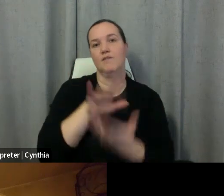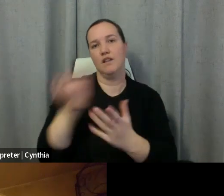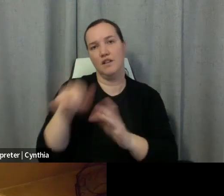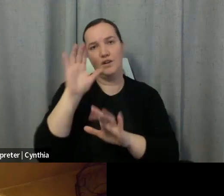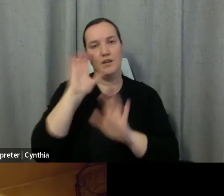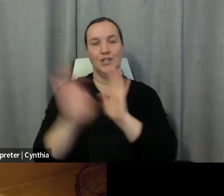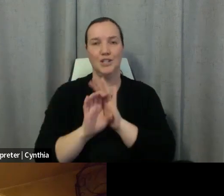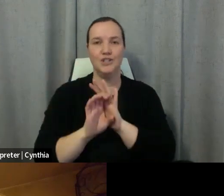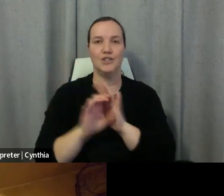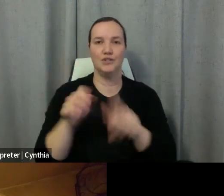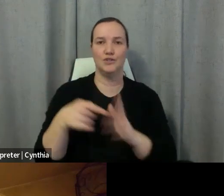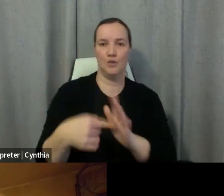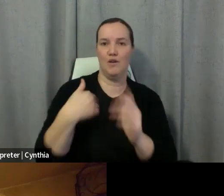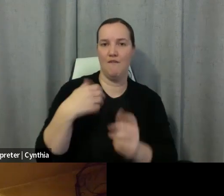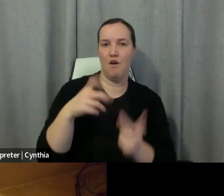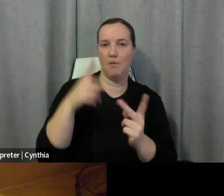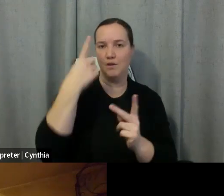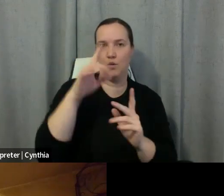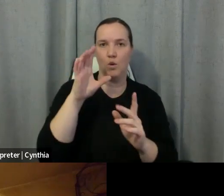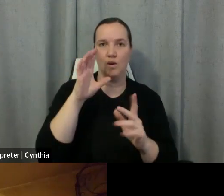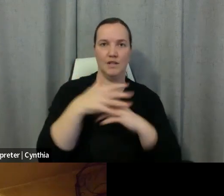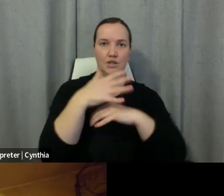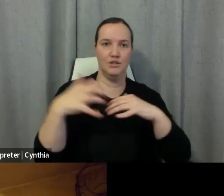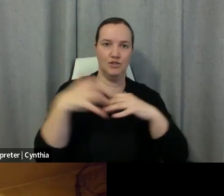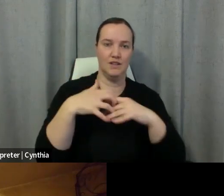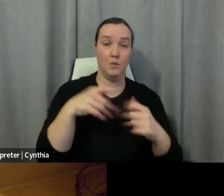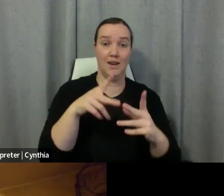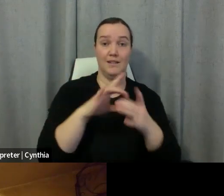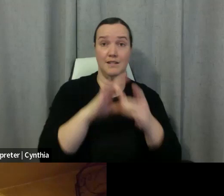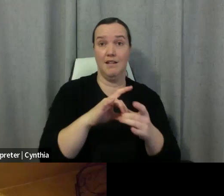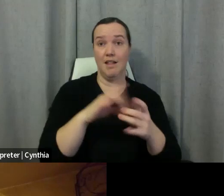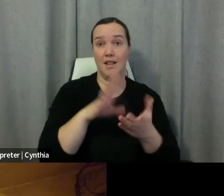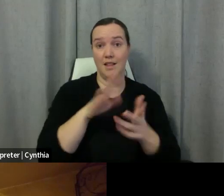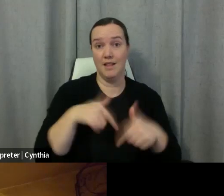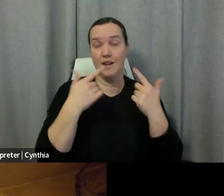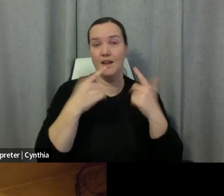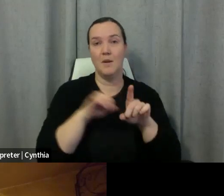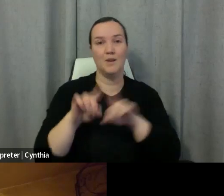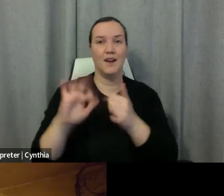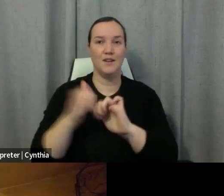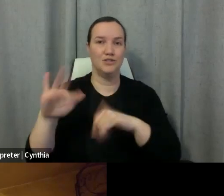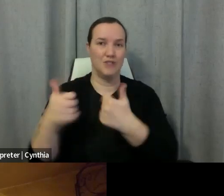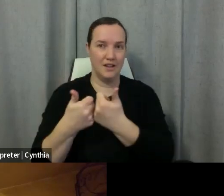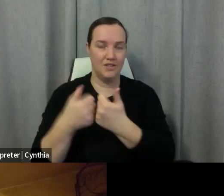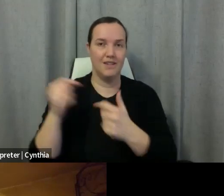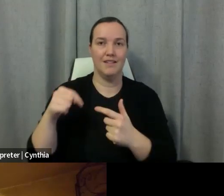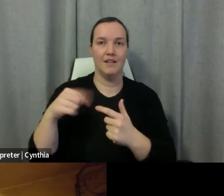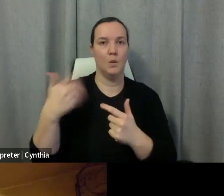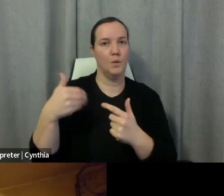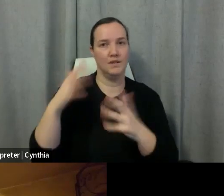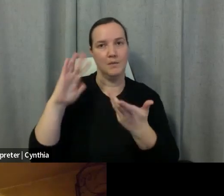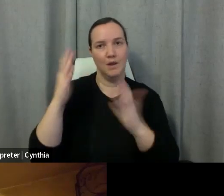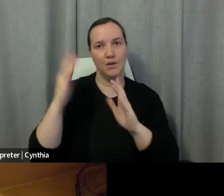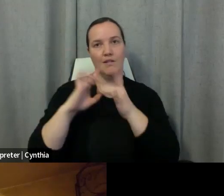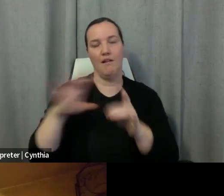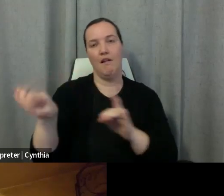saying that there's opportunities for Indigenous ways of living and ways of doing things to also challenge. And I would say this is a mirror of lots of other